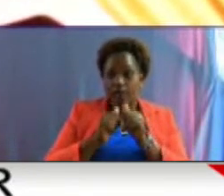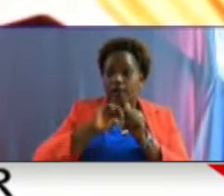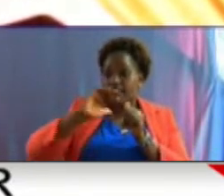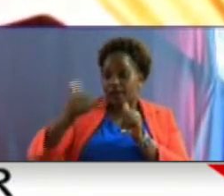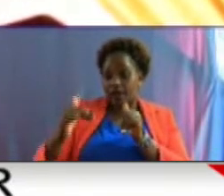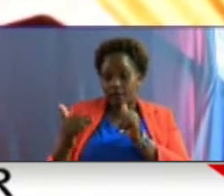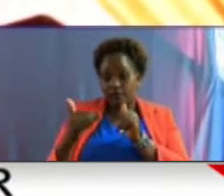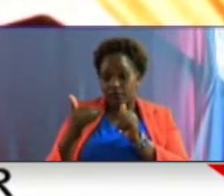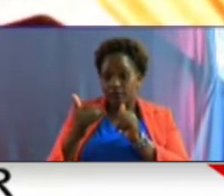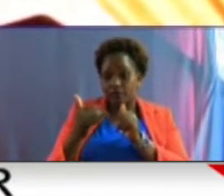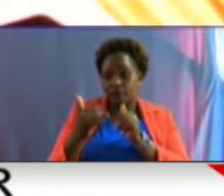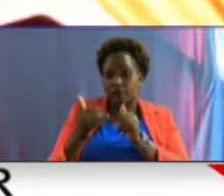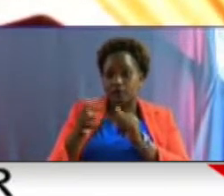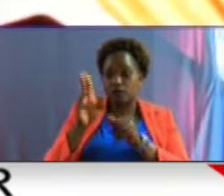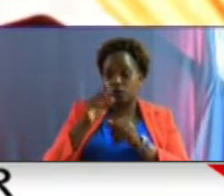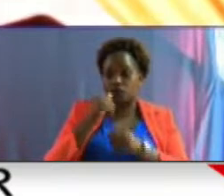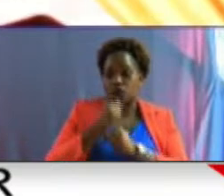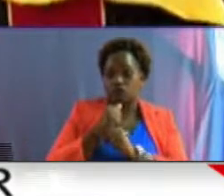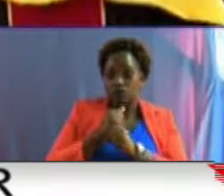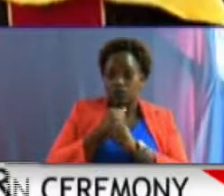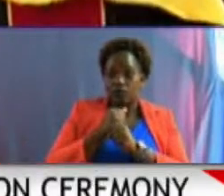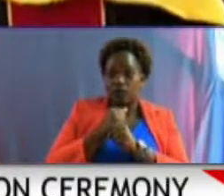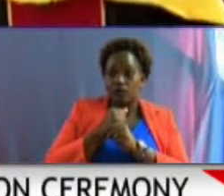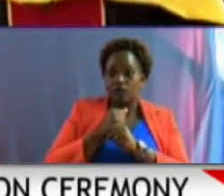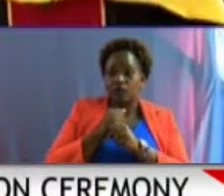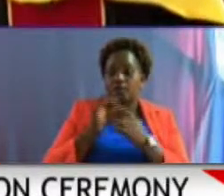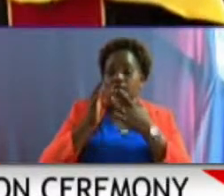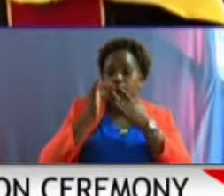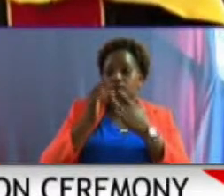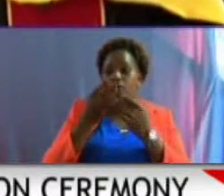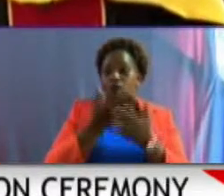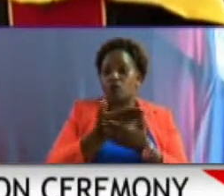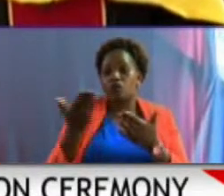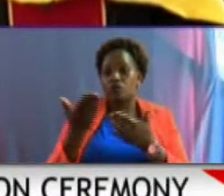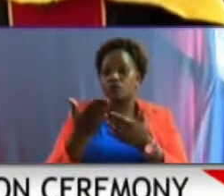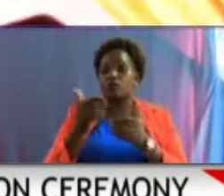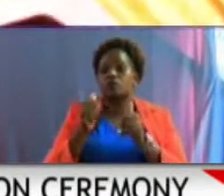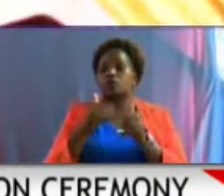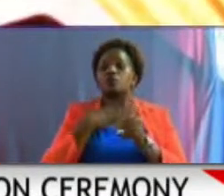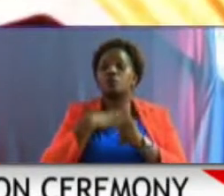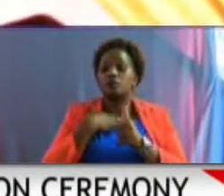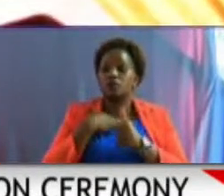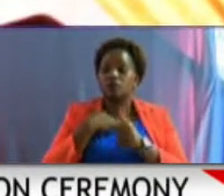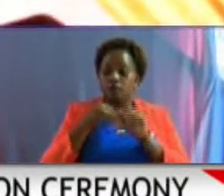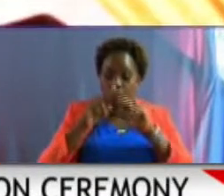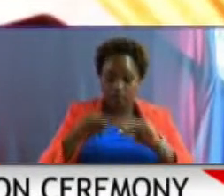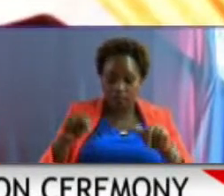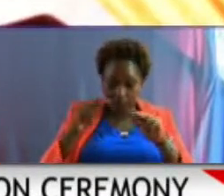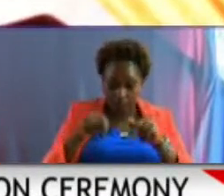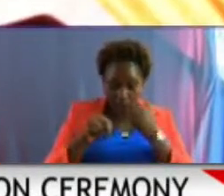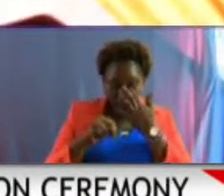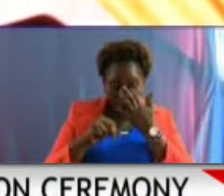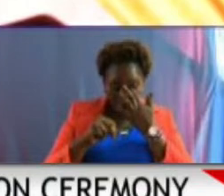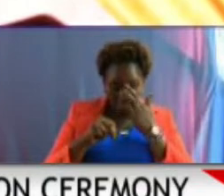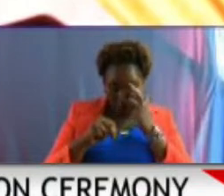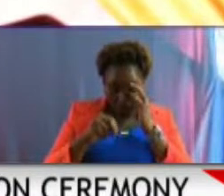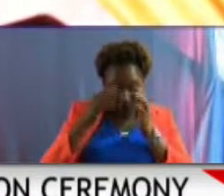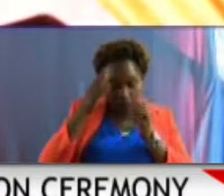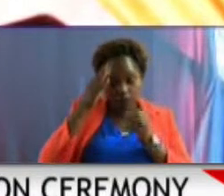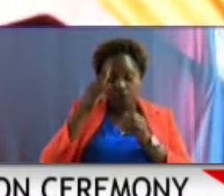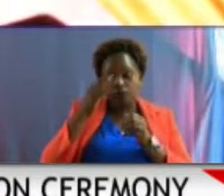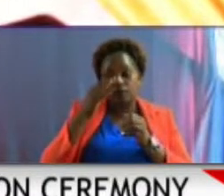county is undertaking, and especially those that require research and knowledge